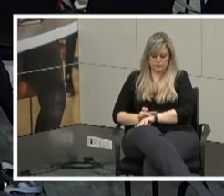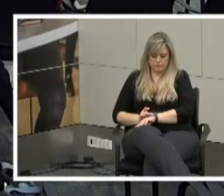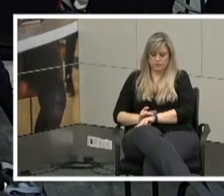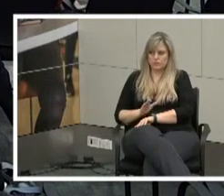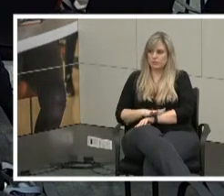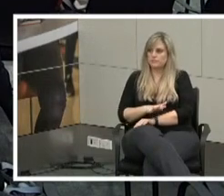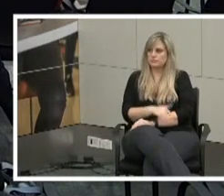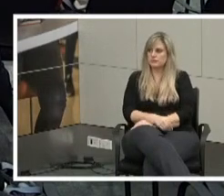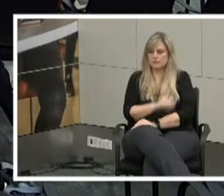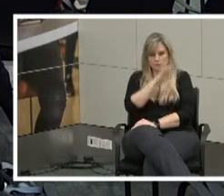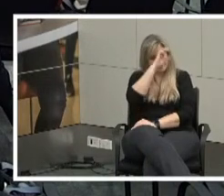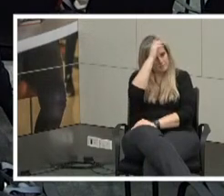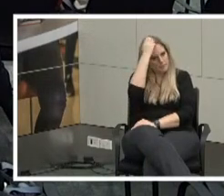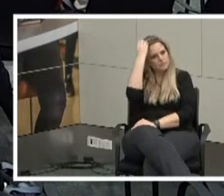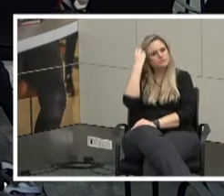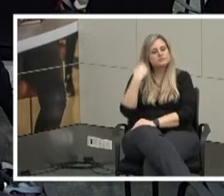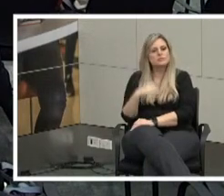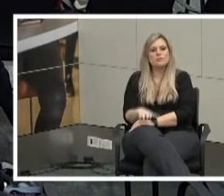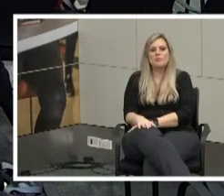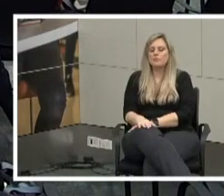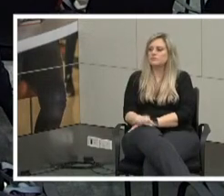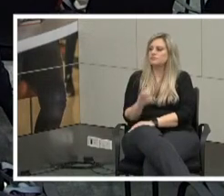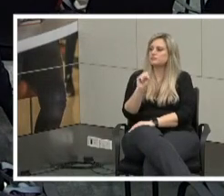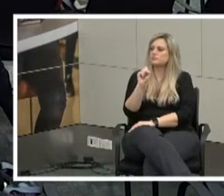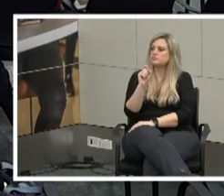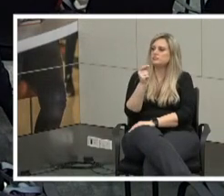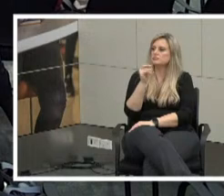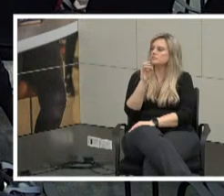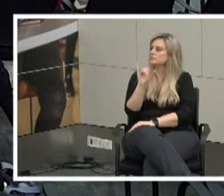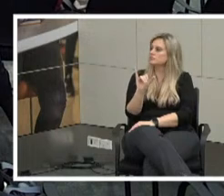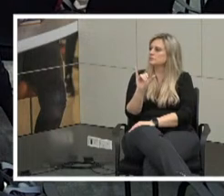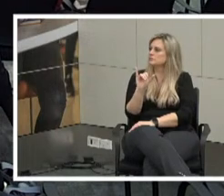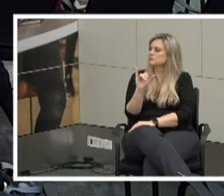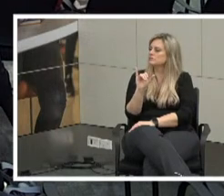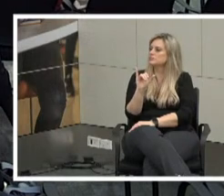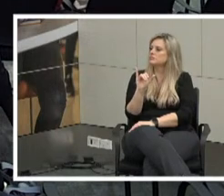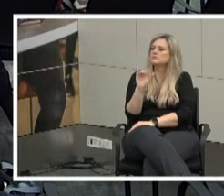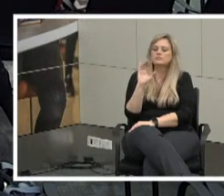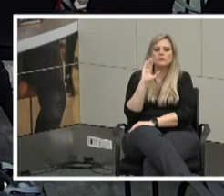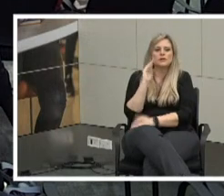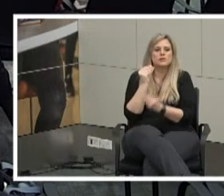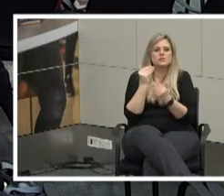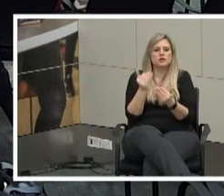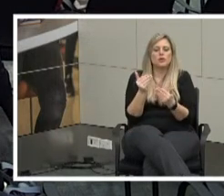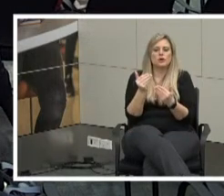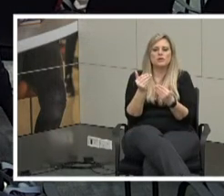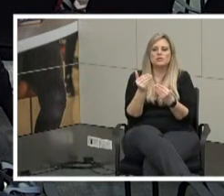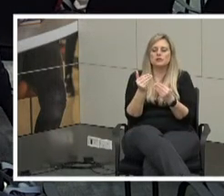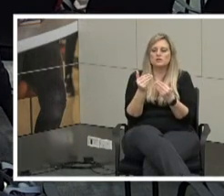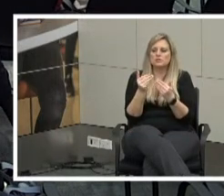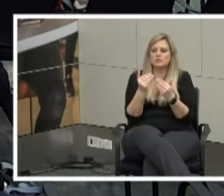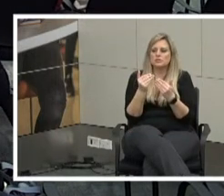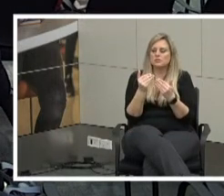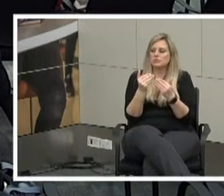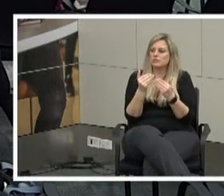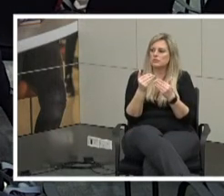report um Chief Stacy venson will uh guide us through the progress monitoring